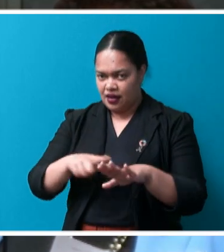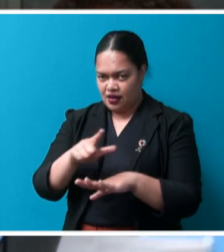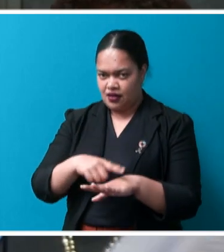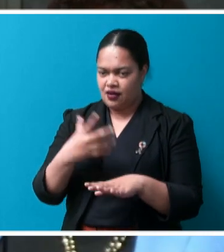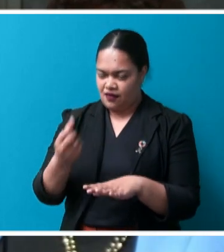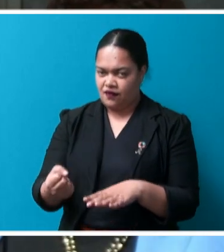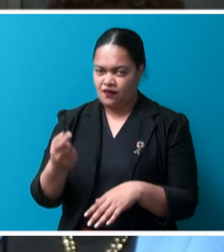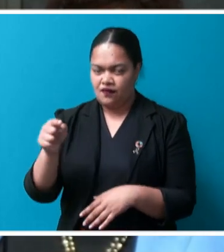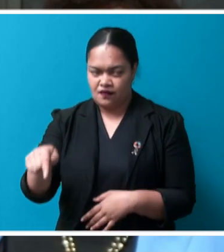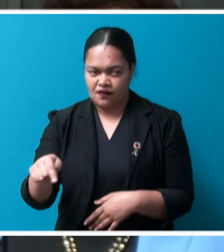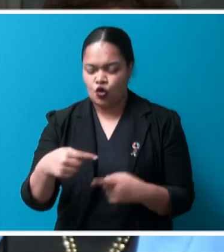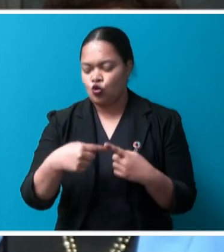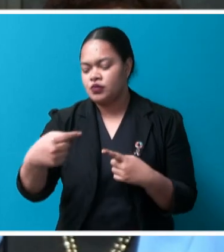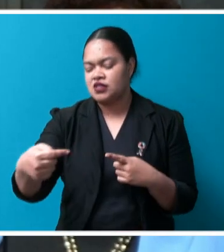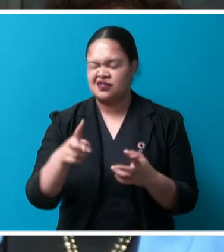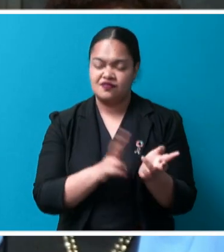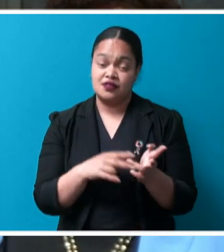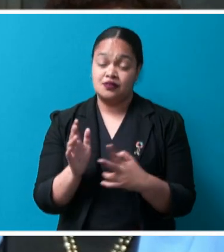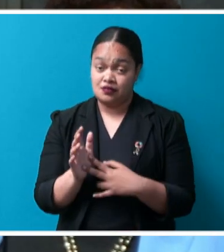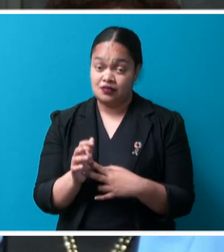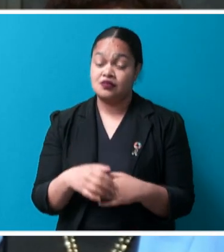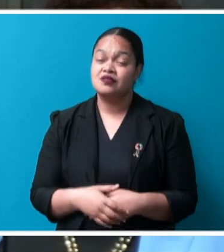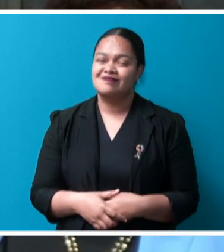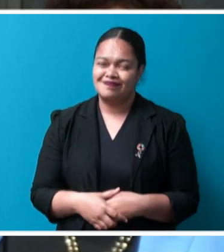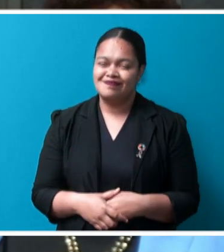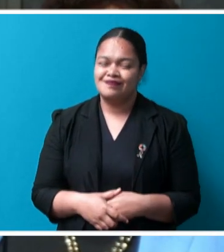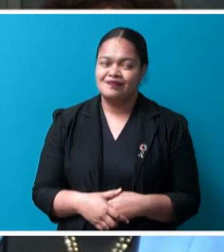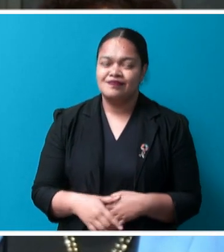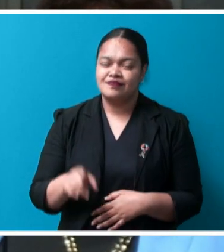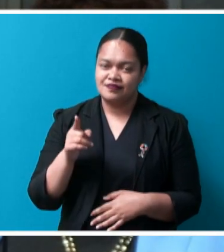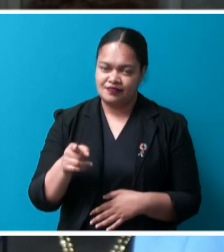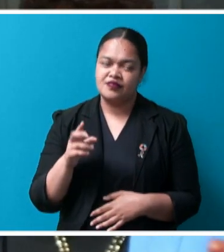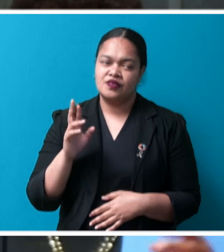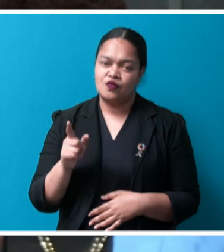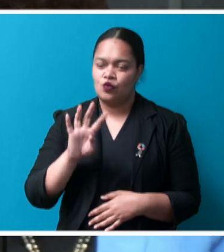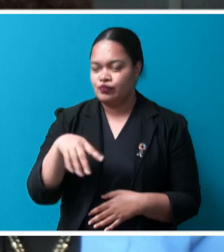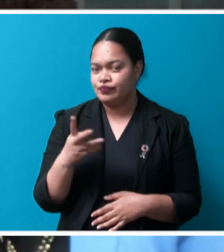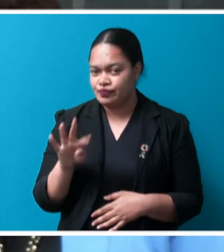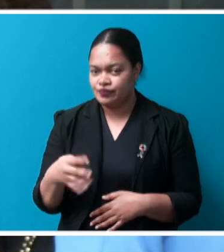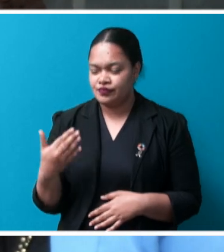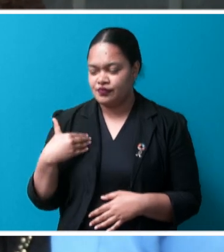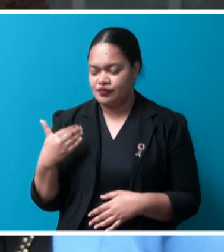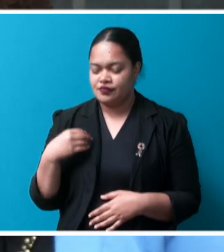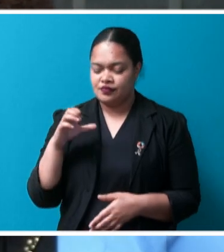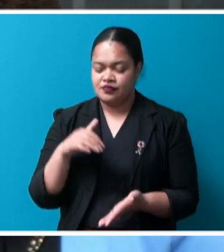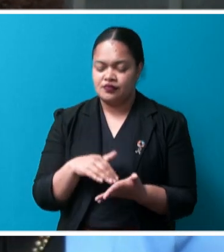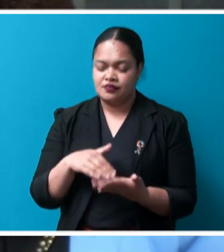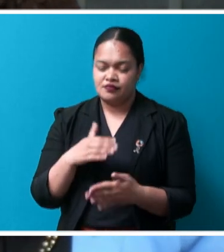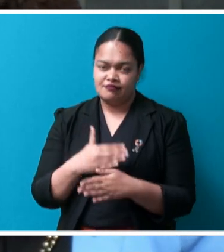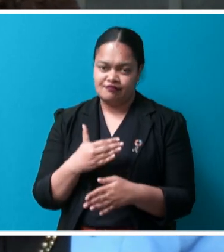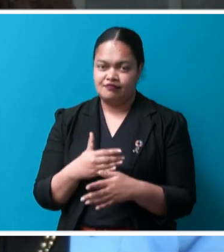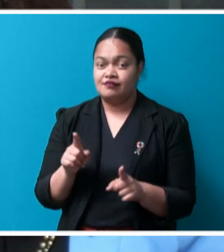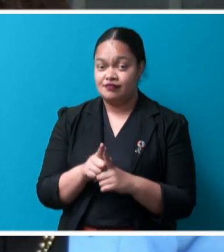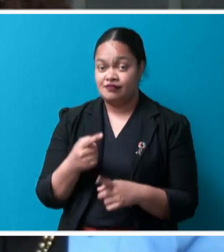the village, and that is up for preparatory works. But again, as I've mentioned,